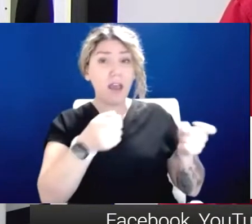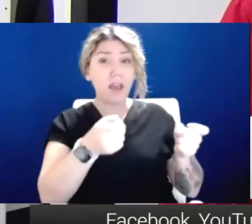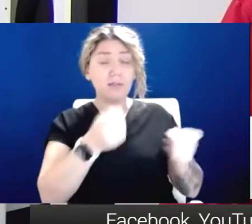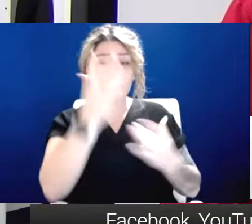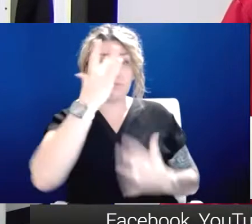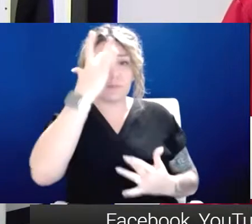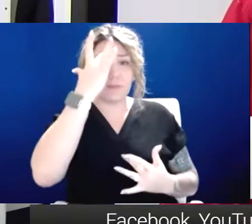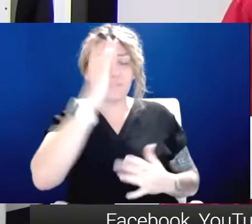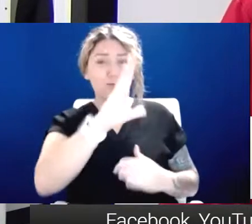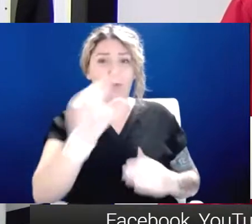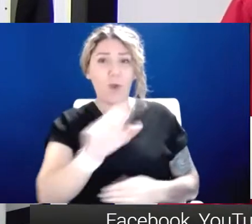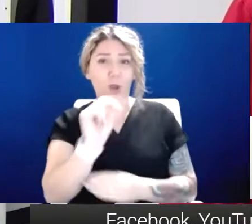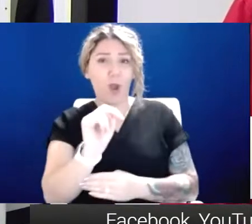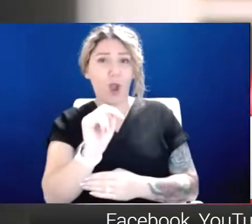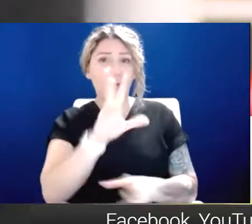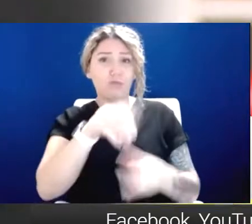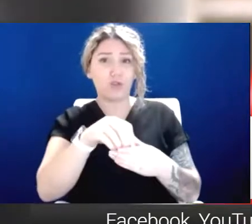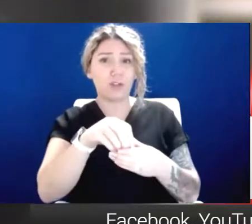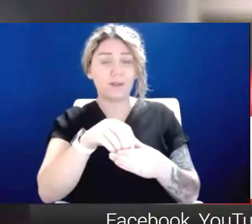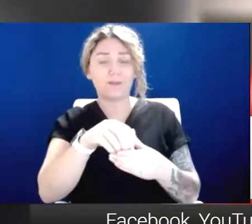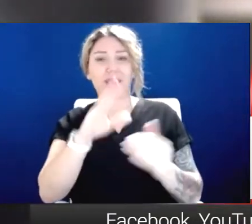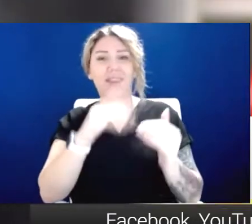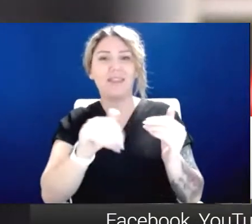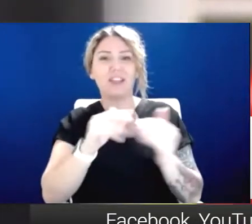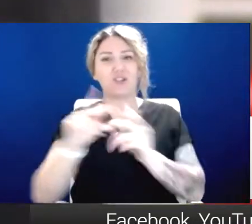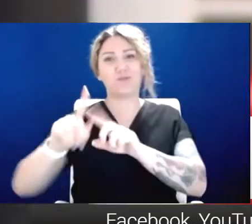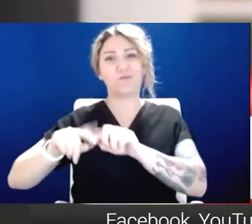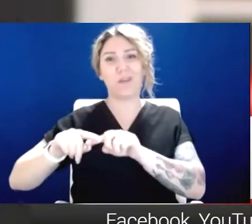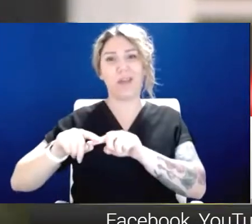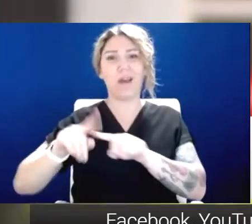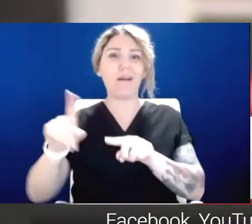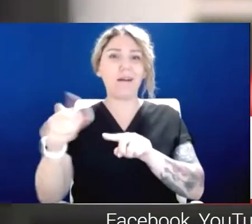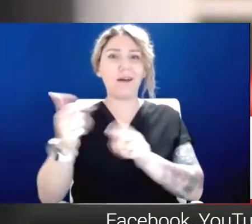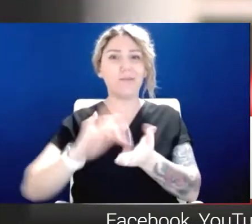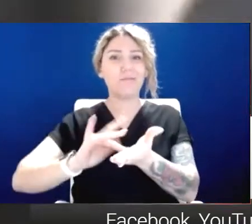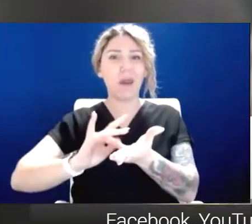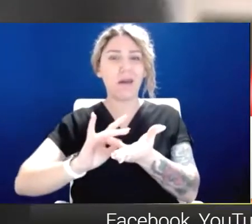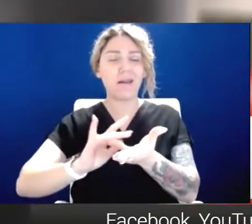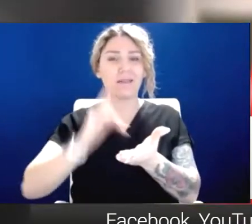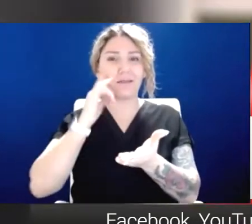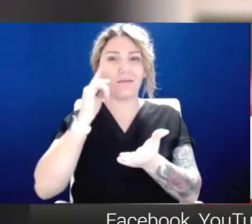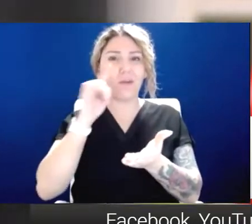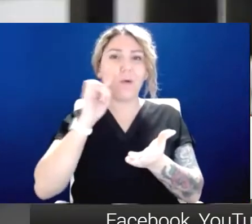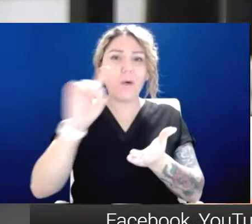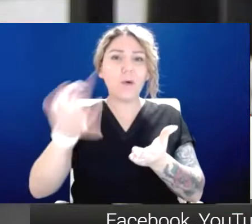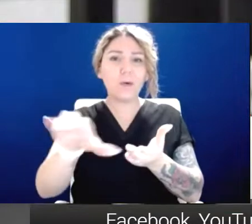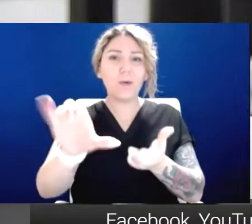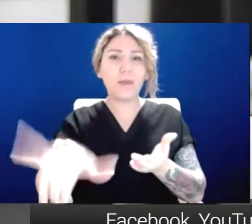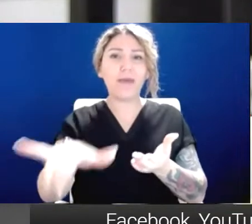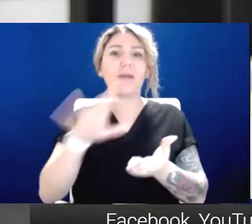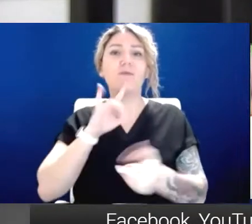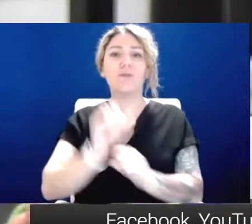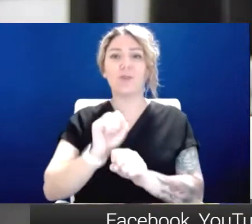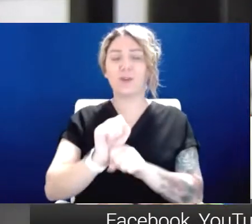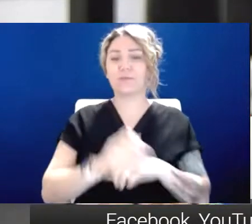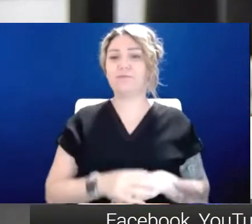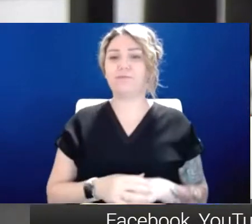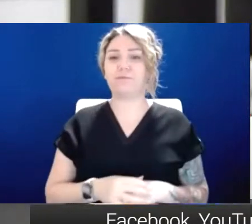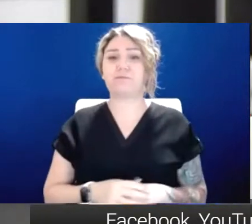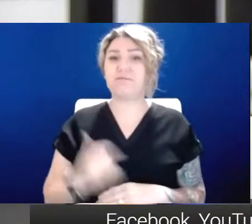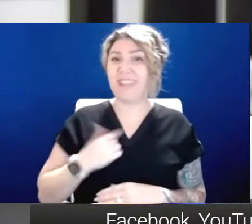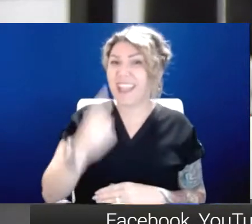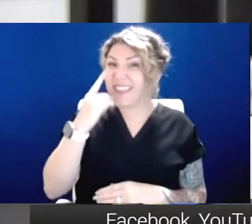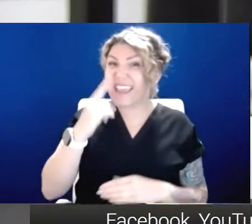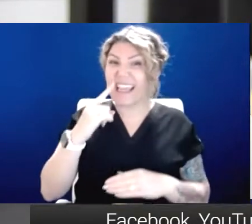own participation versus just relying on medications to do the job. I think of these bags, especially